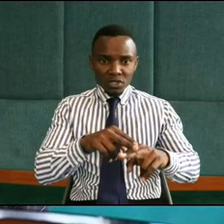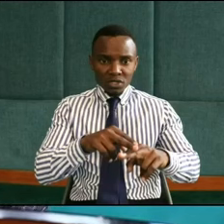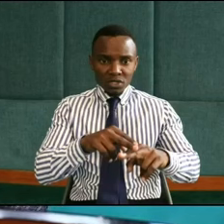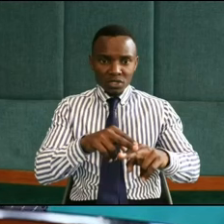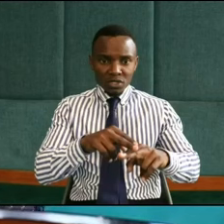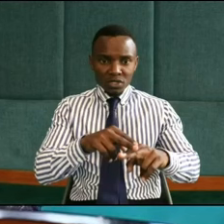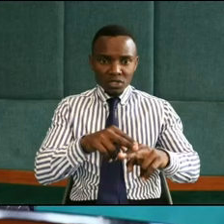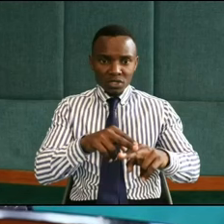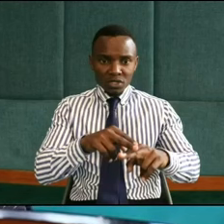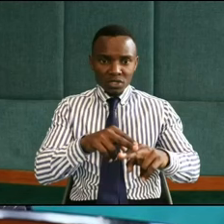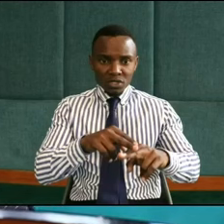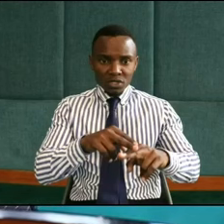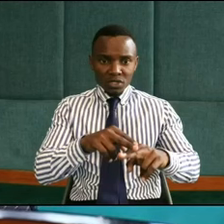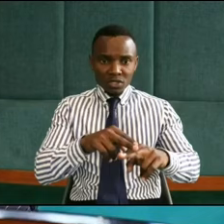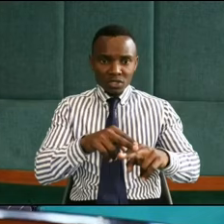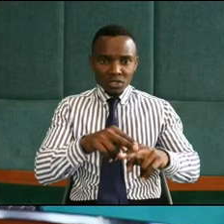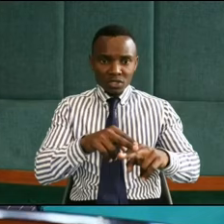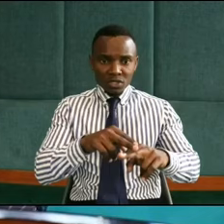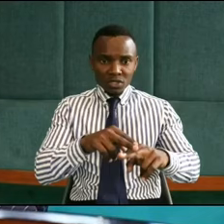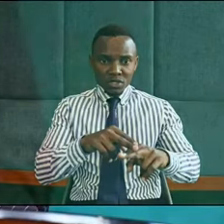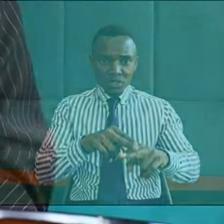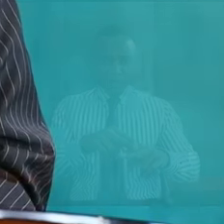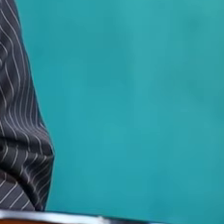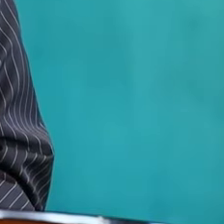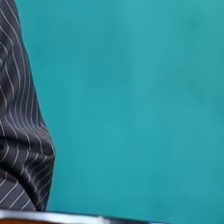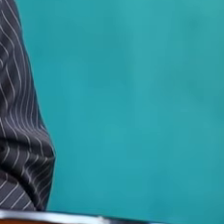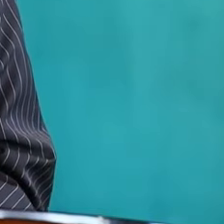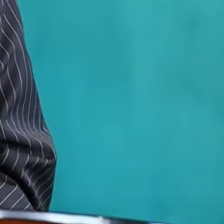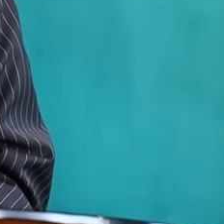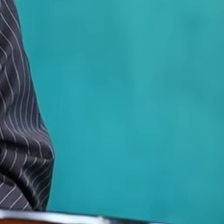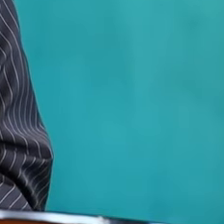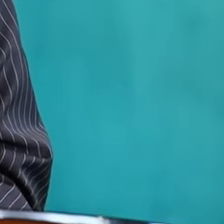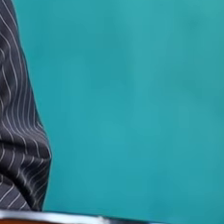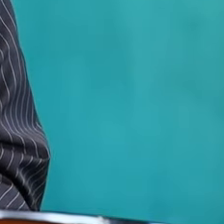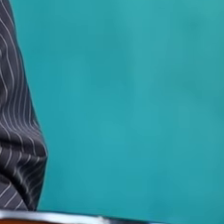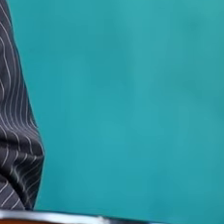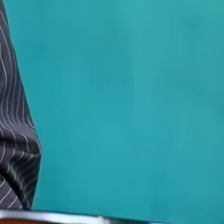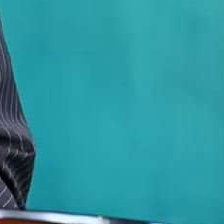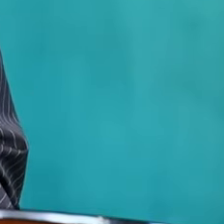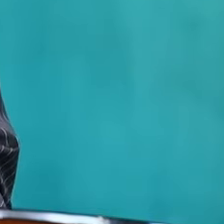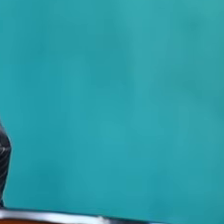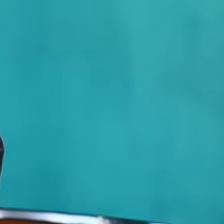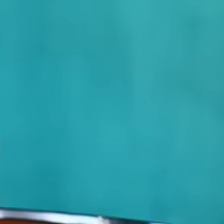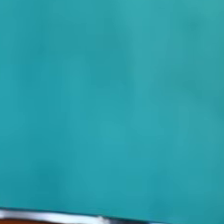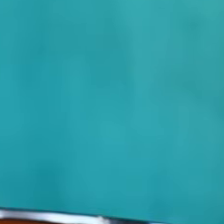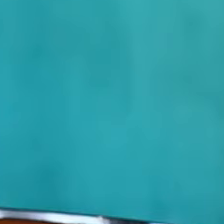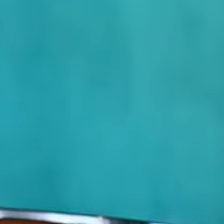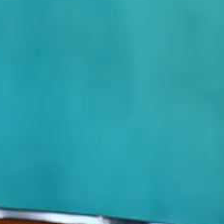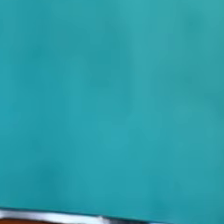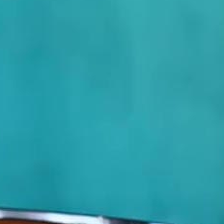Please speak to us again, because we ask all these things in Jesus' name. Amen.